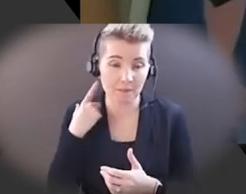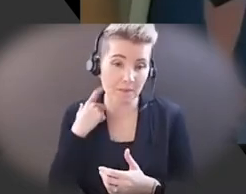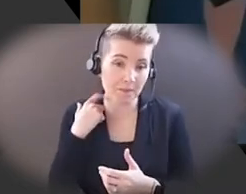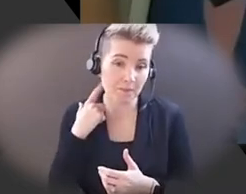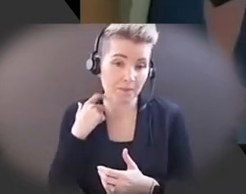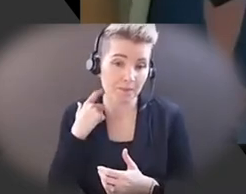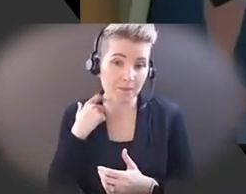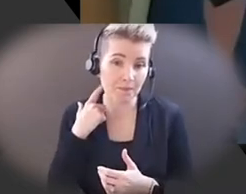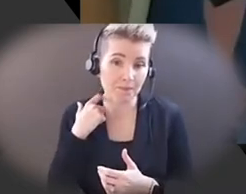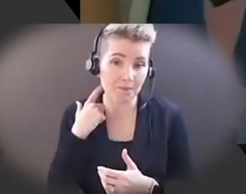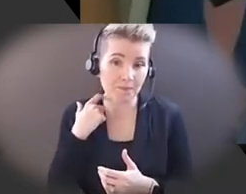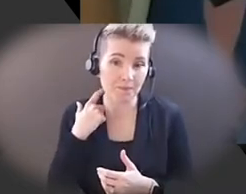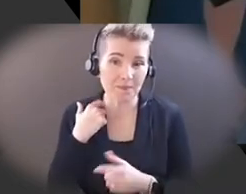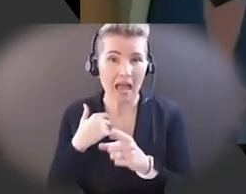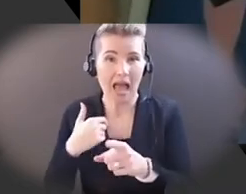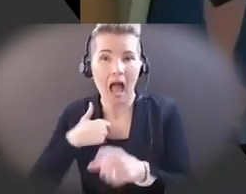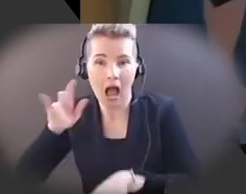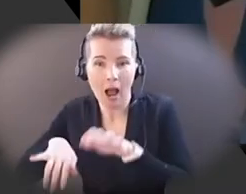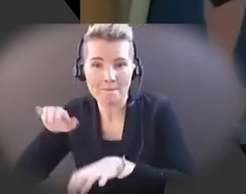Let me pull up Wikipedia real quick.